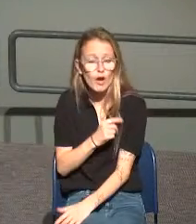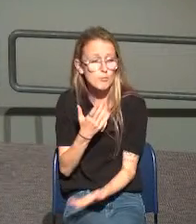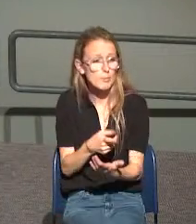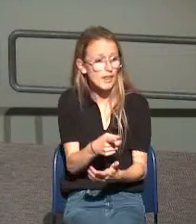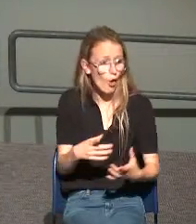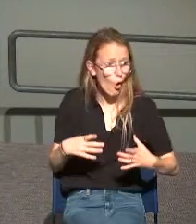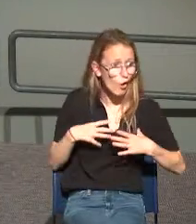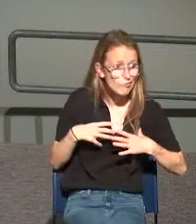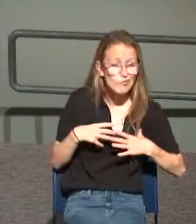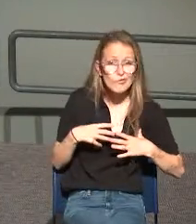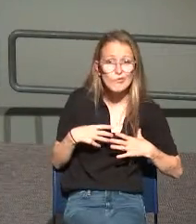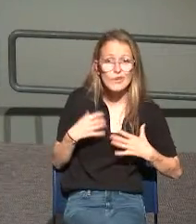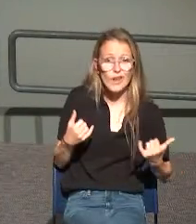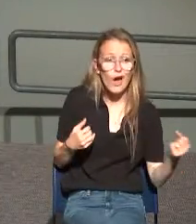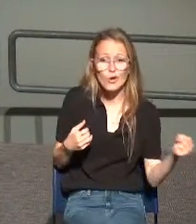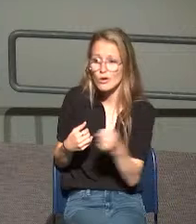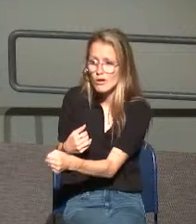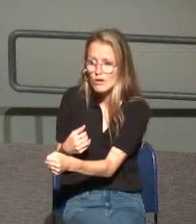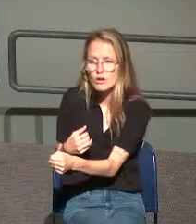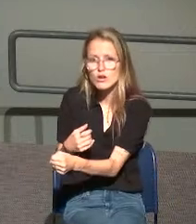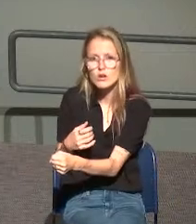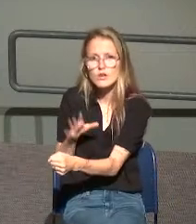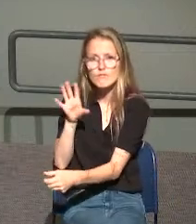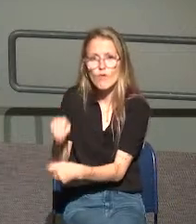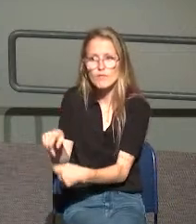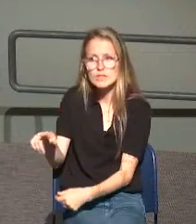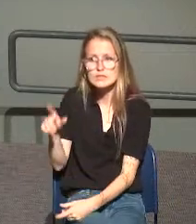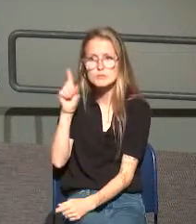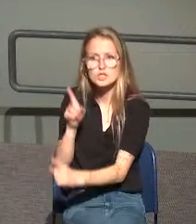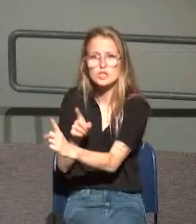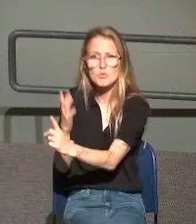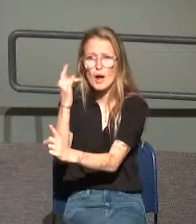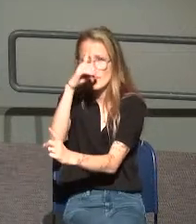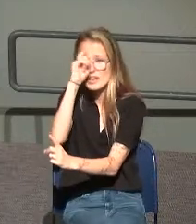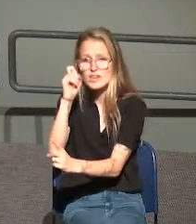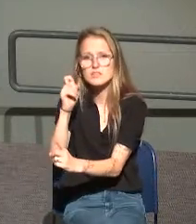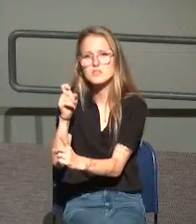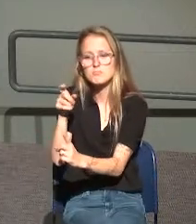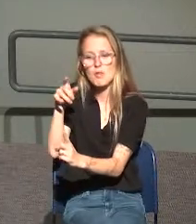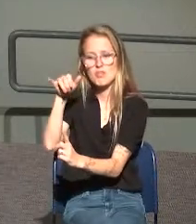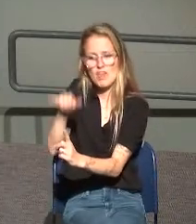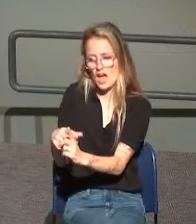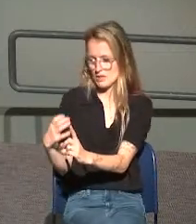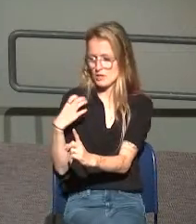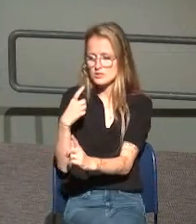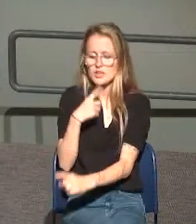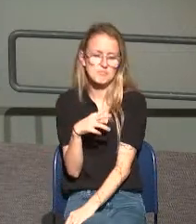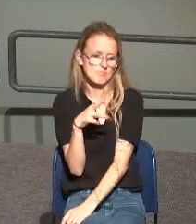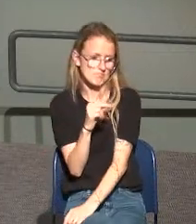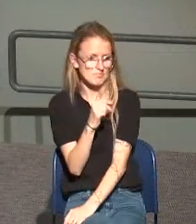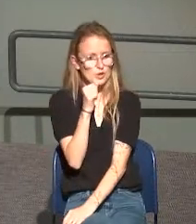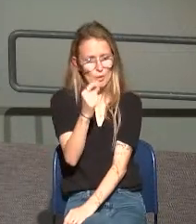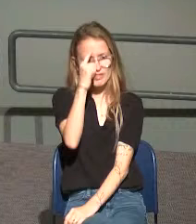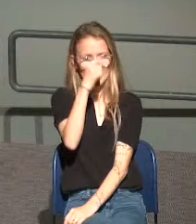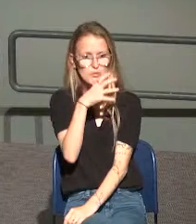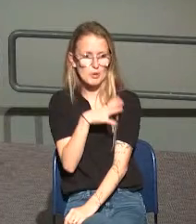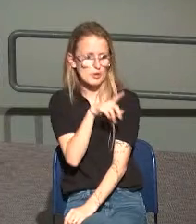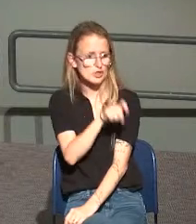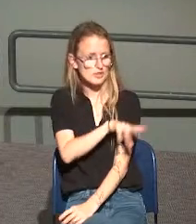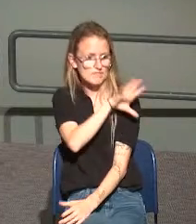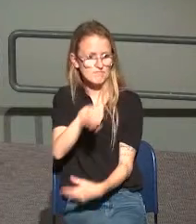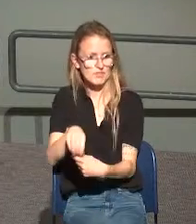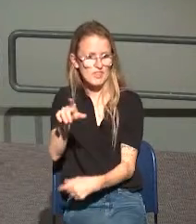They were brought in to fly these missions because an individual commander said, no, I don't think a woman should be on that